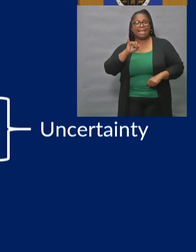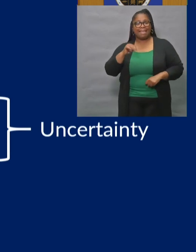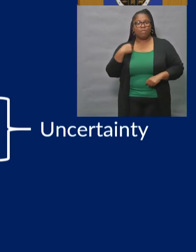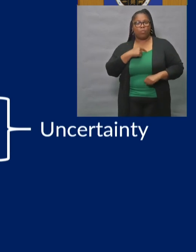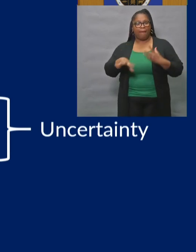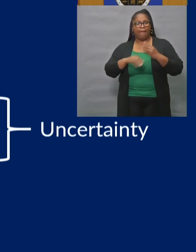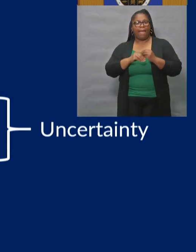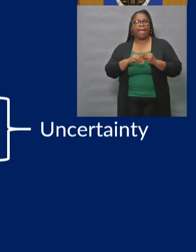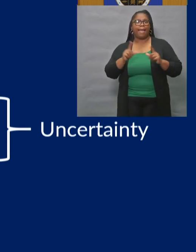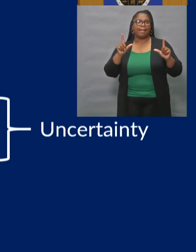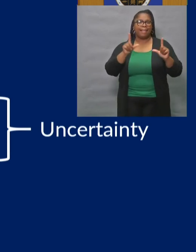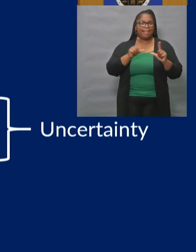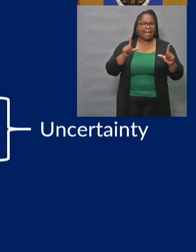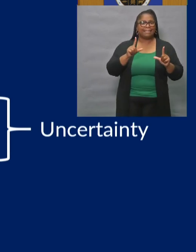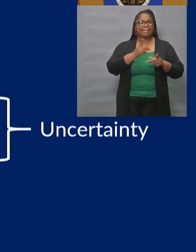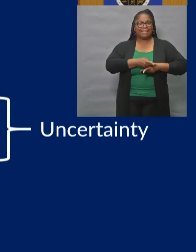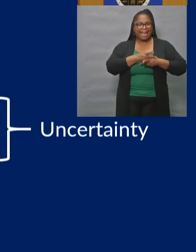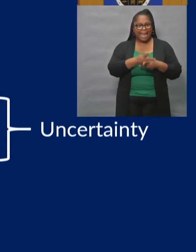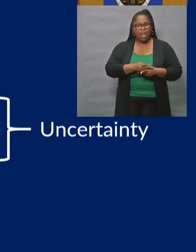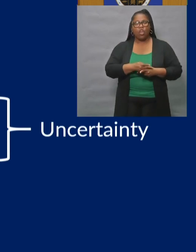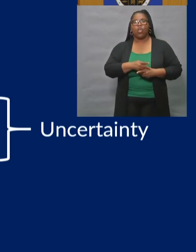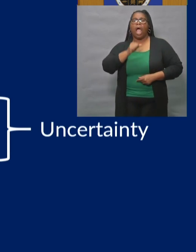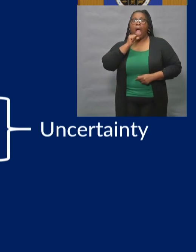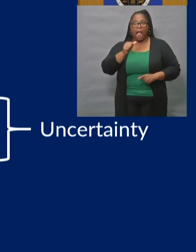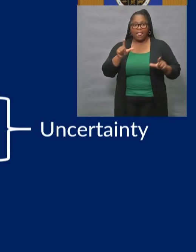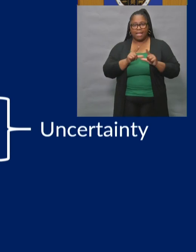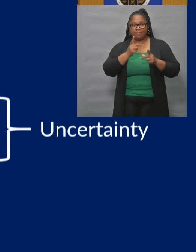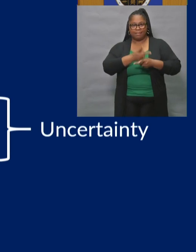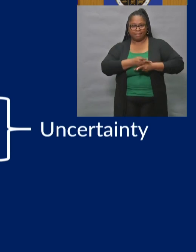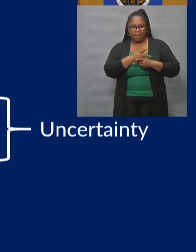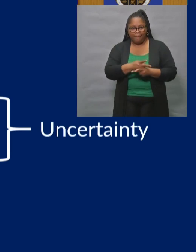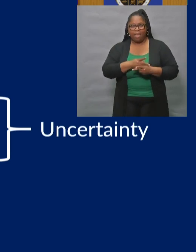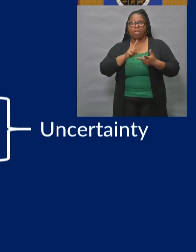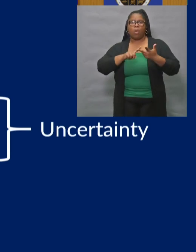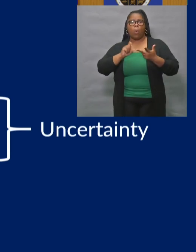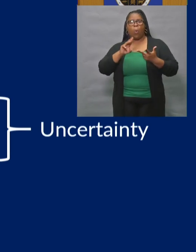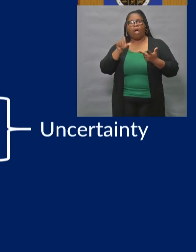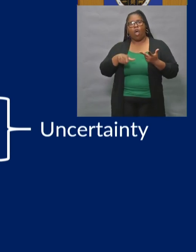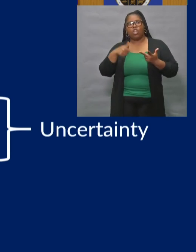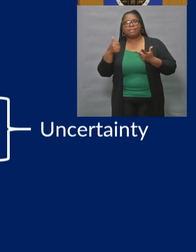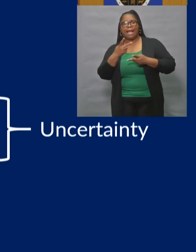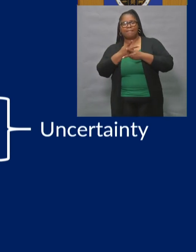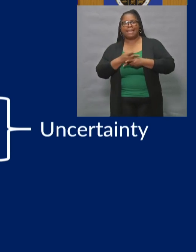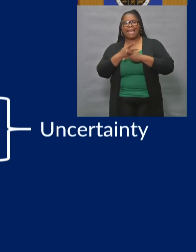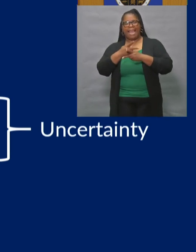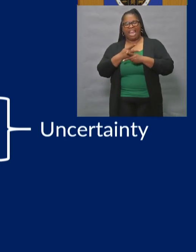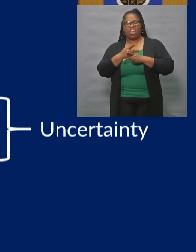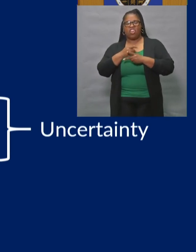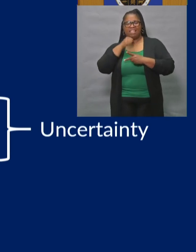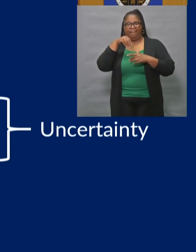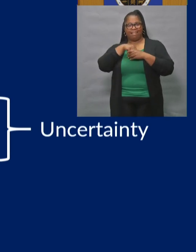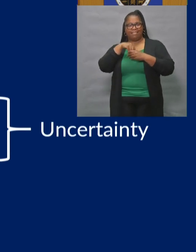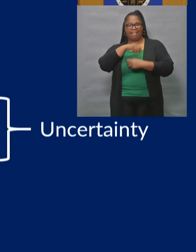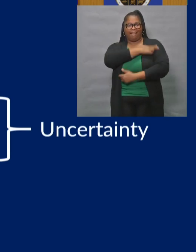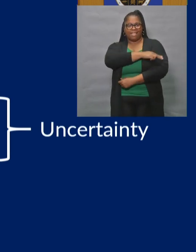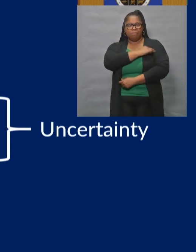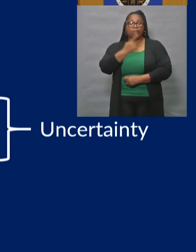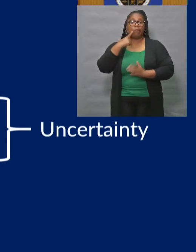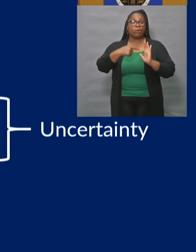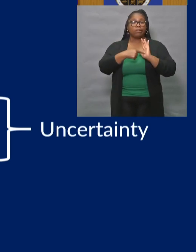licensed care, unlicensed bed settings within our hospitals, or bring on the alternative care outside of hospital bed capacity like the Mercy Ship